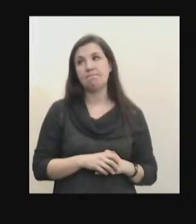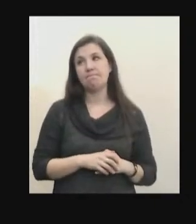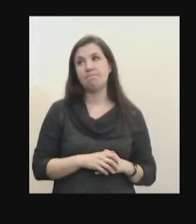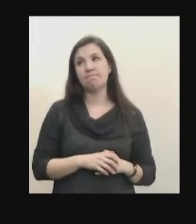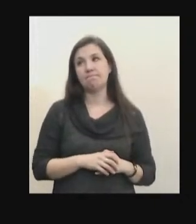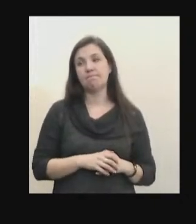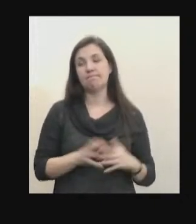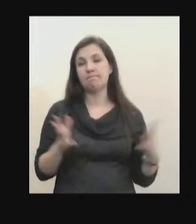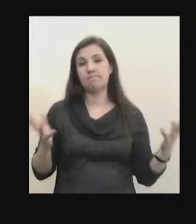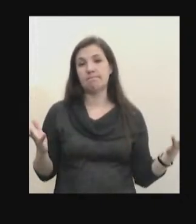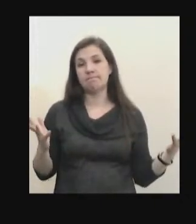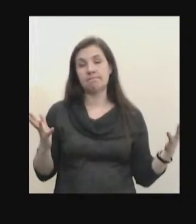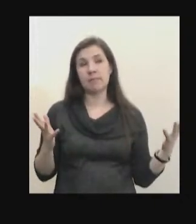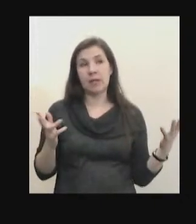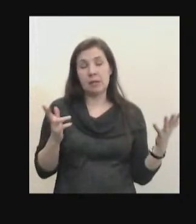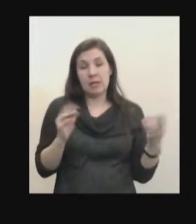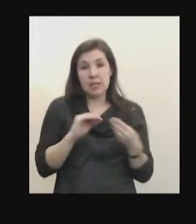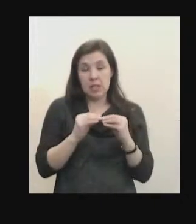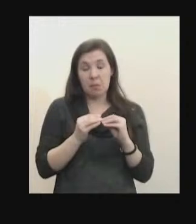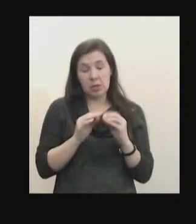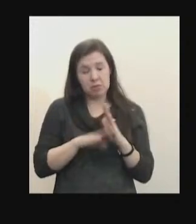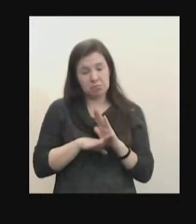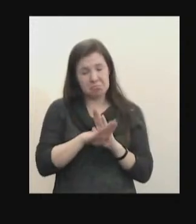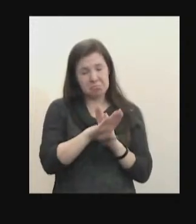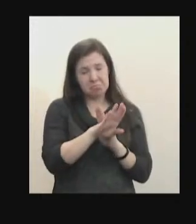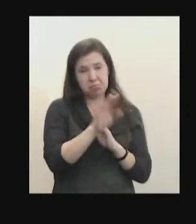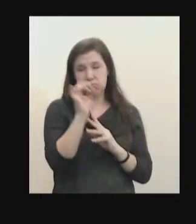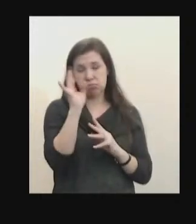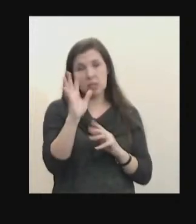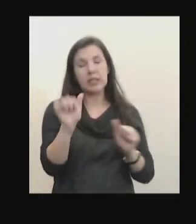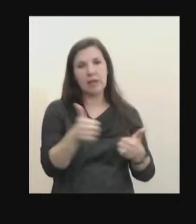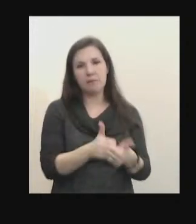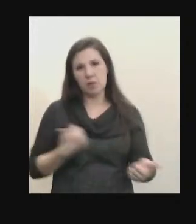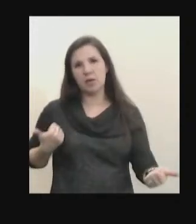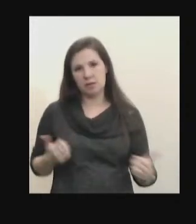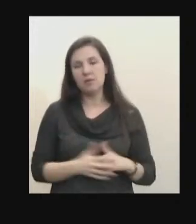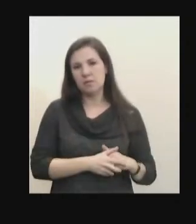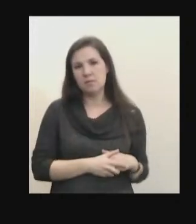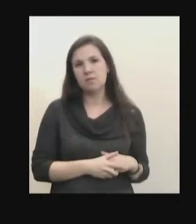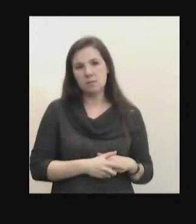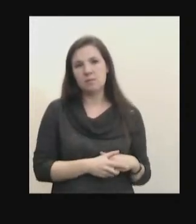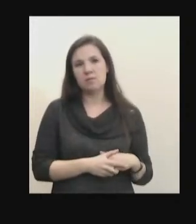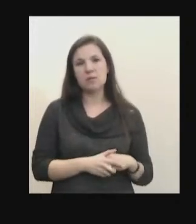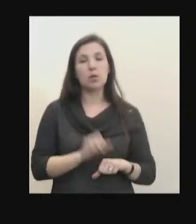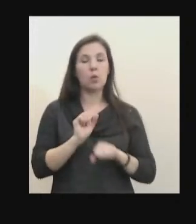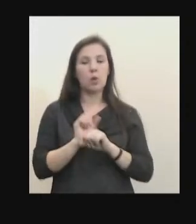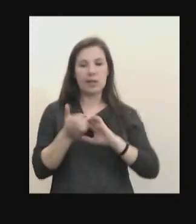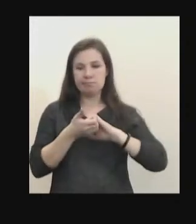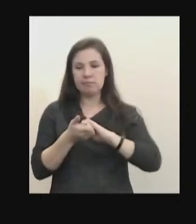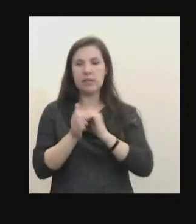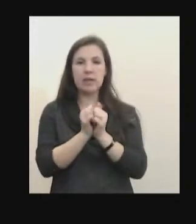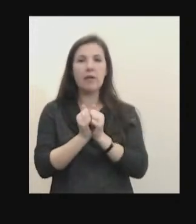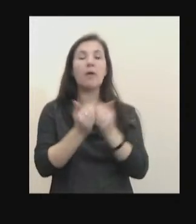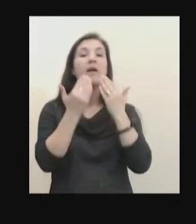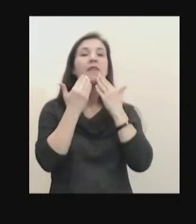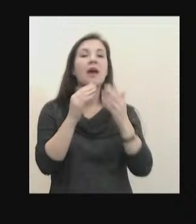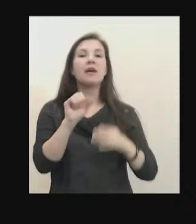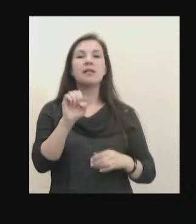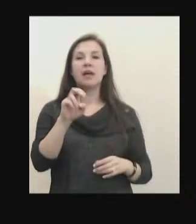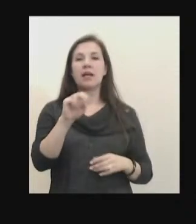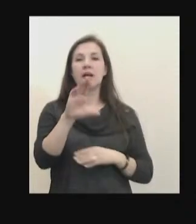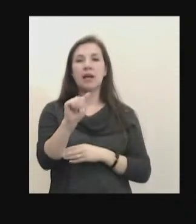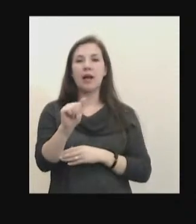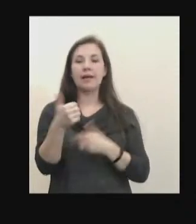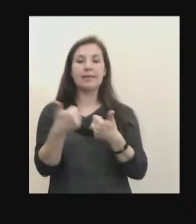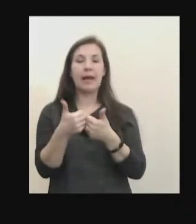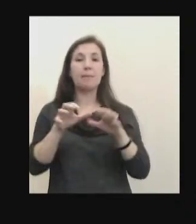We are seeing some terrible numbers, so we can avoid it. We can avoid it by working together. I want to thank the Seneca Gaming Group for